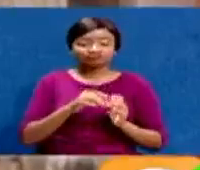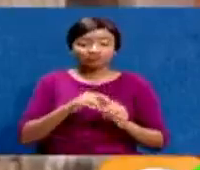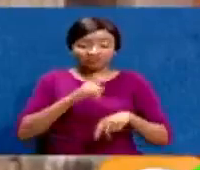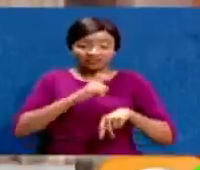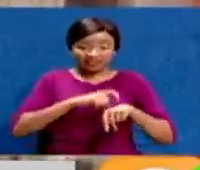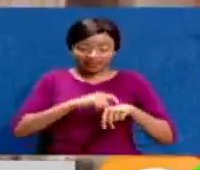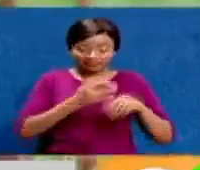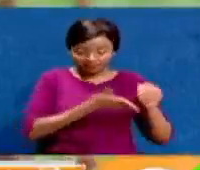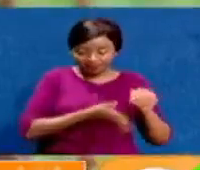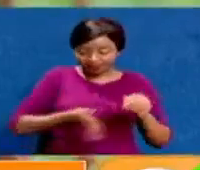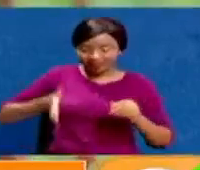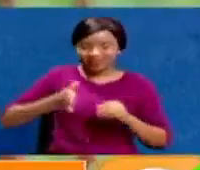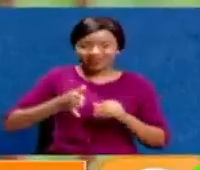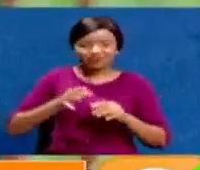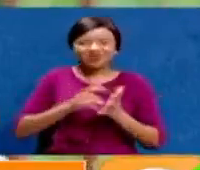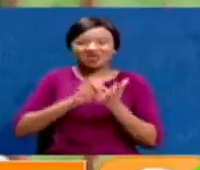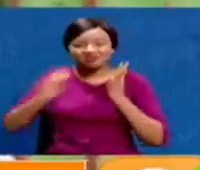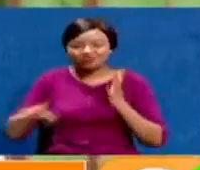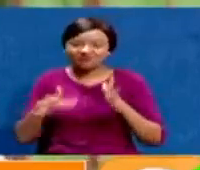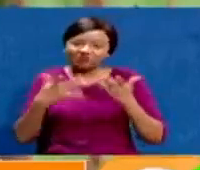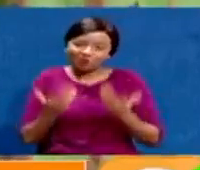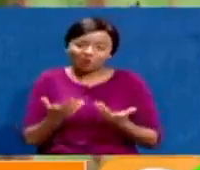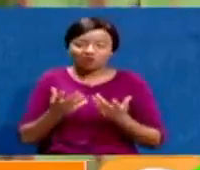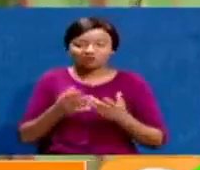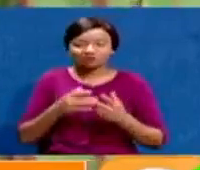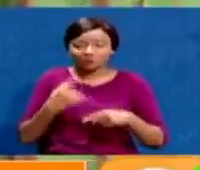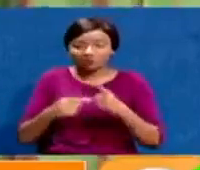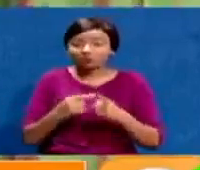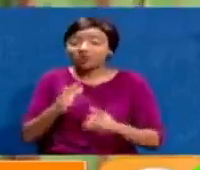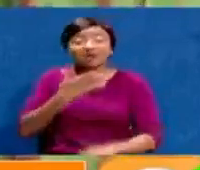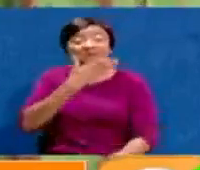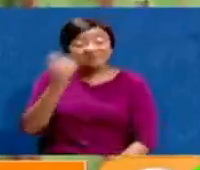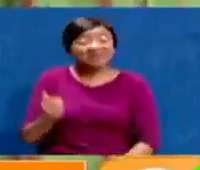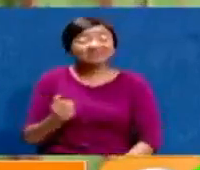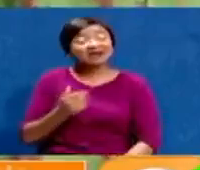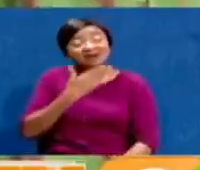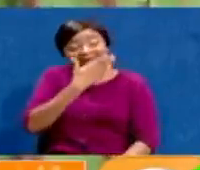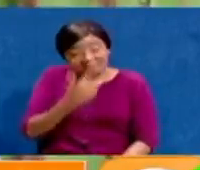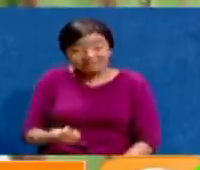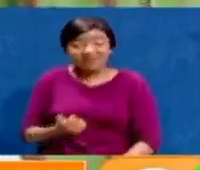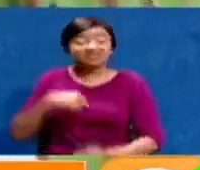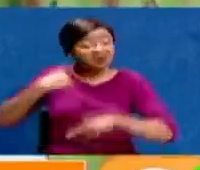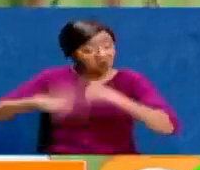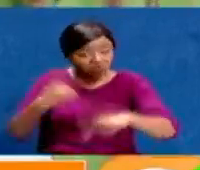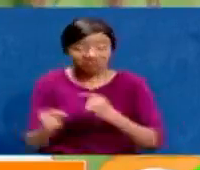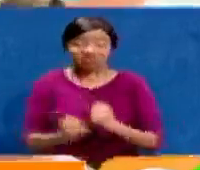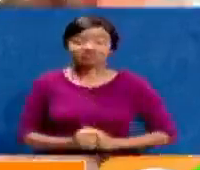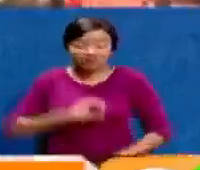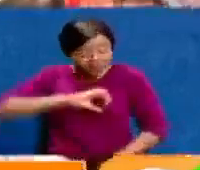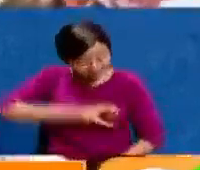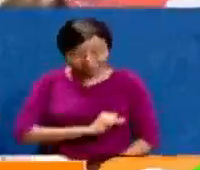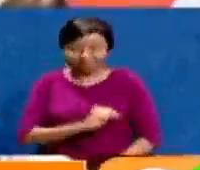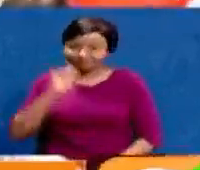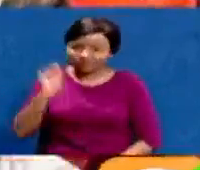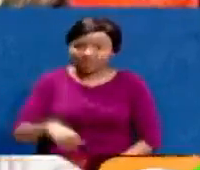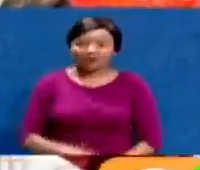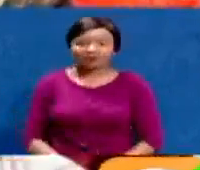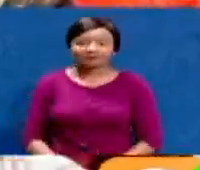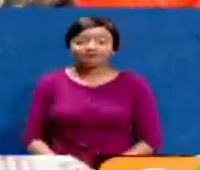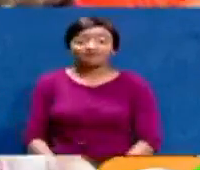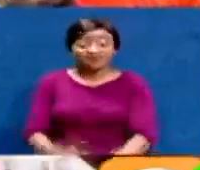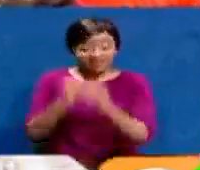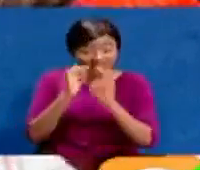At least ingekuwa better. Mimi nasema waongezeke kwa sababu wakirudi tu hapa tu watu watagojeka. Tungangane tu hivyo tu. Hata kama